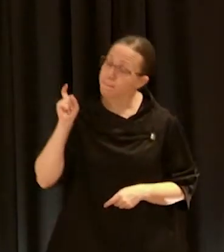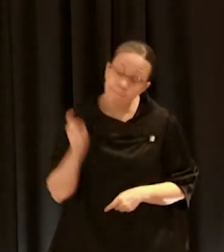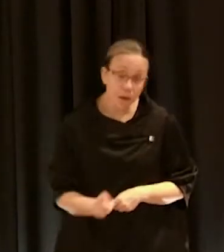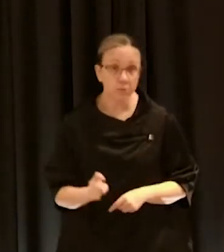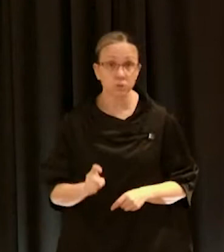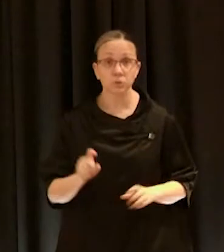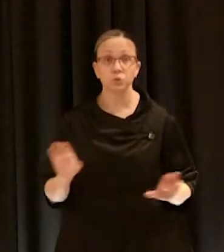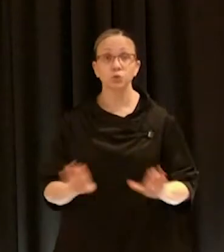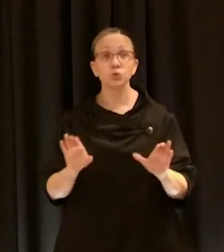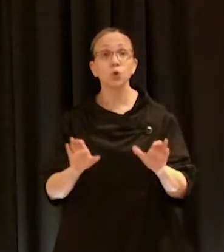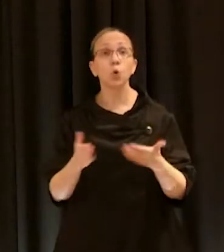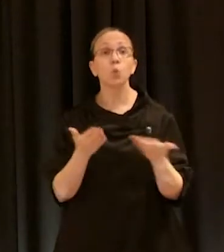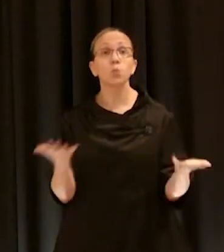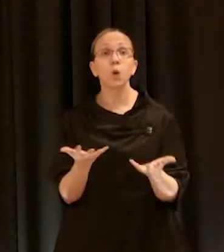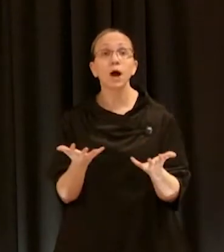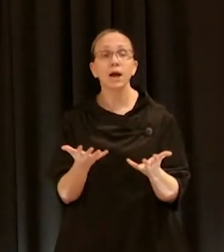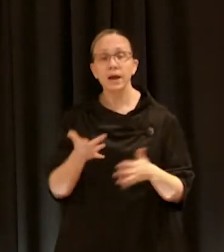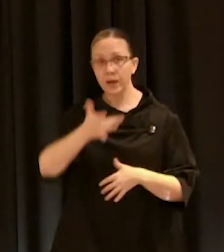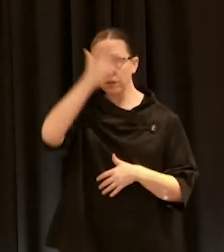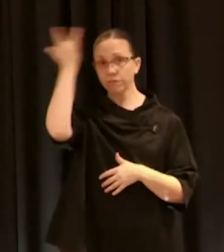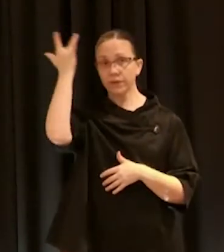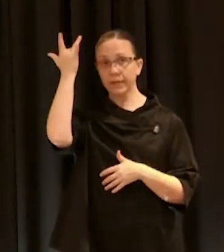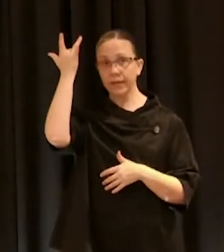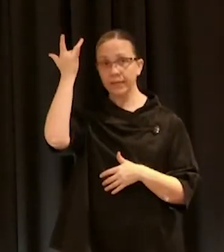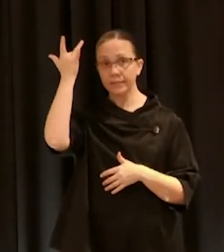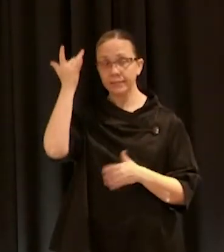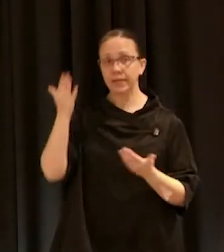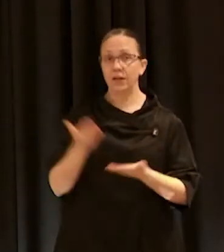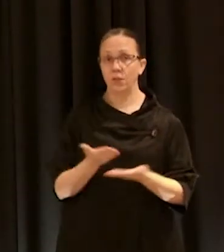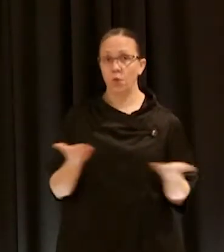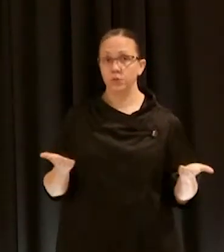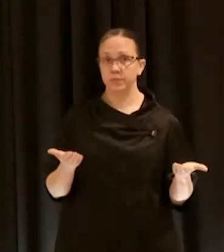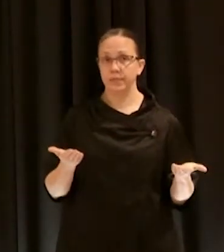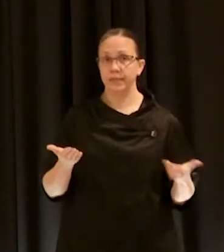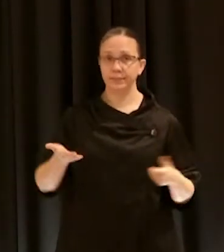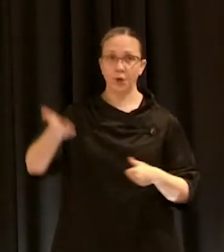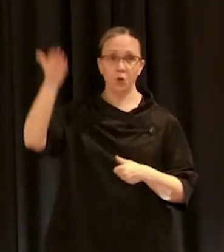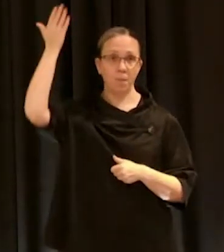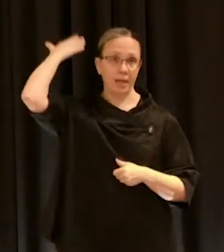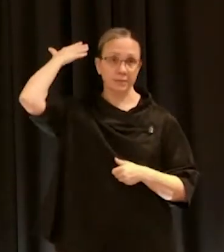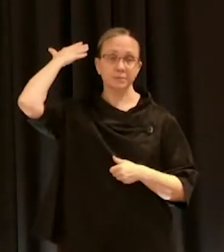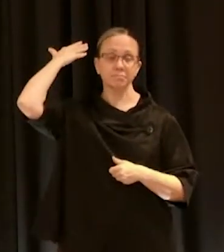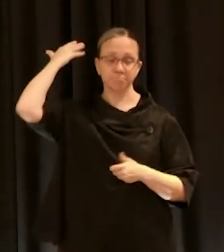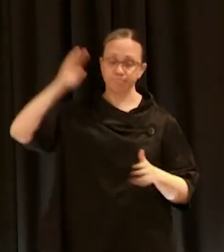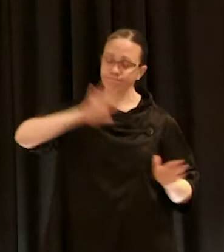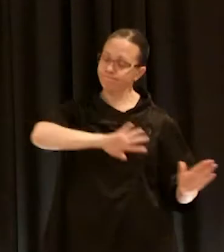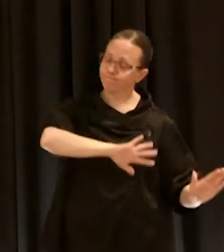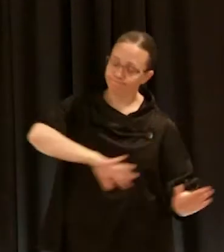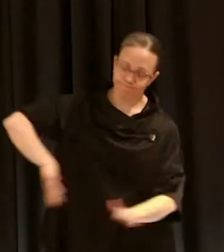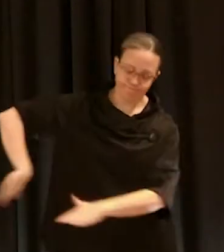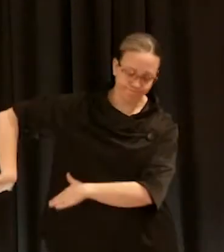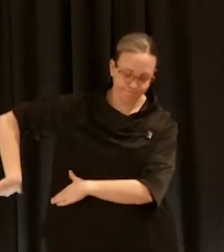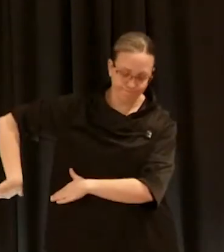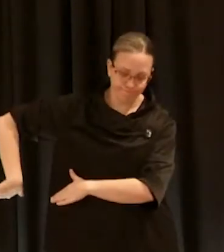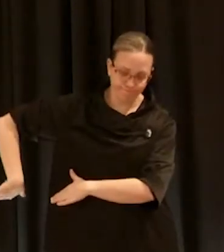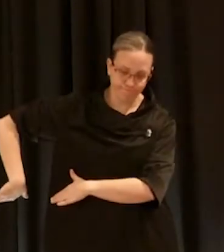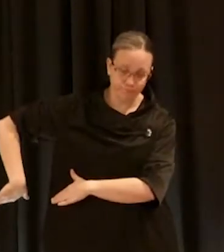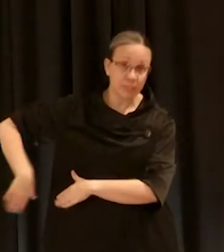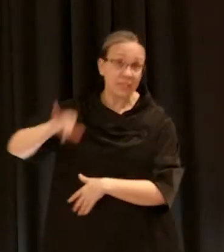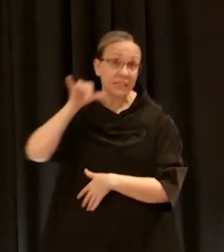do, is forget those things which are behind.